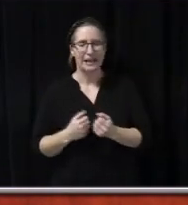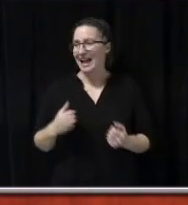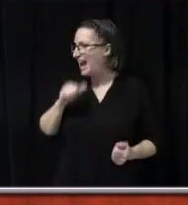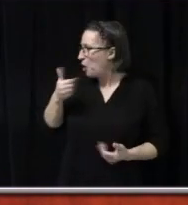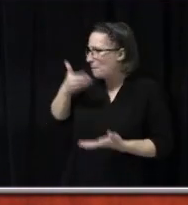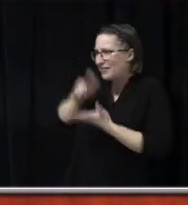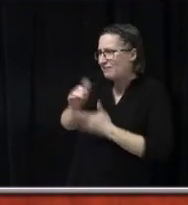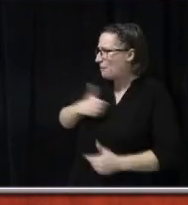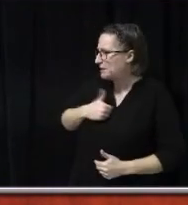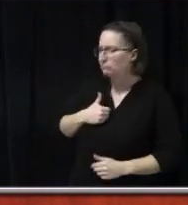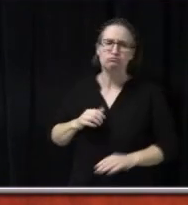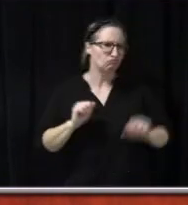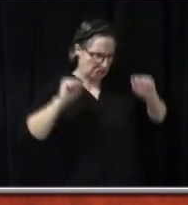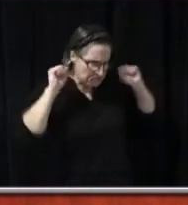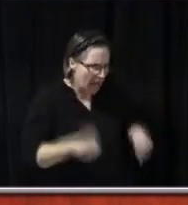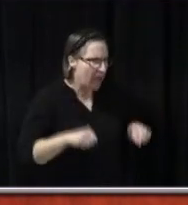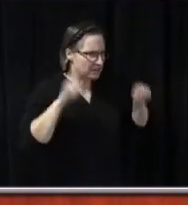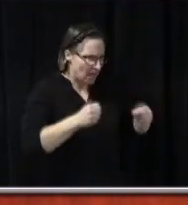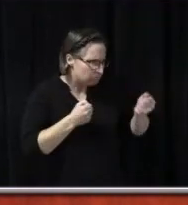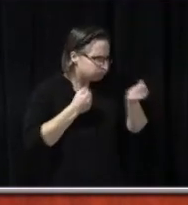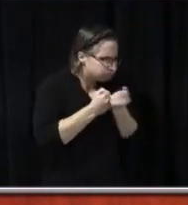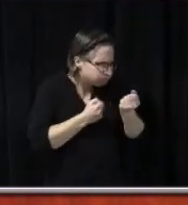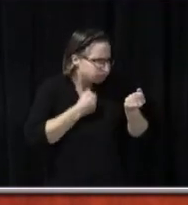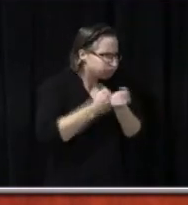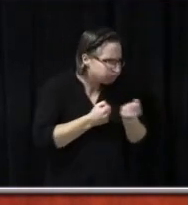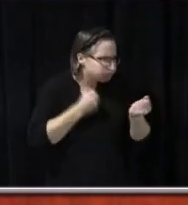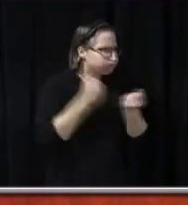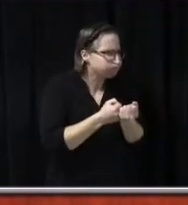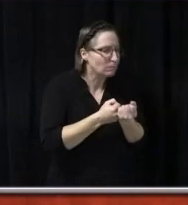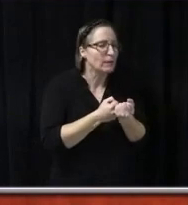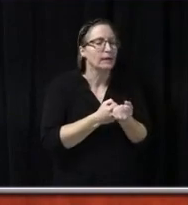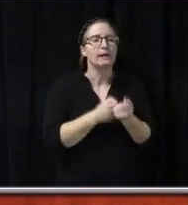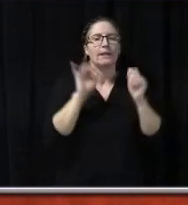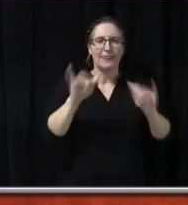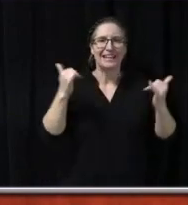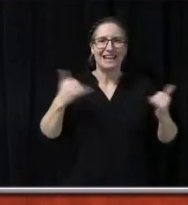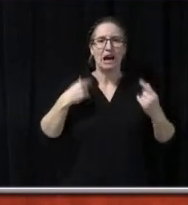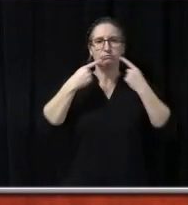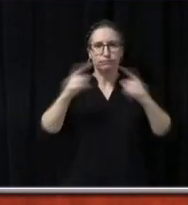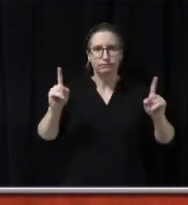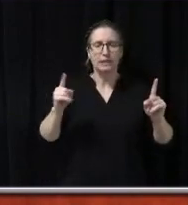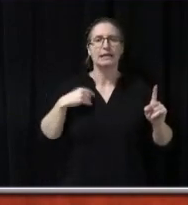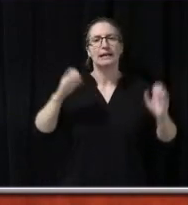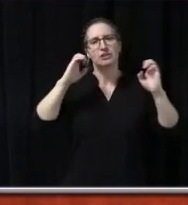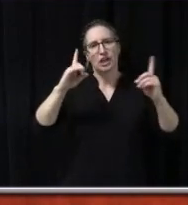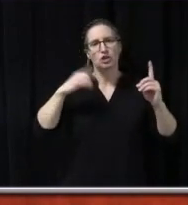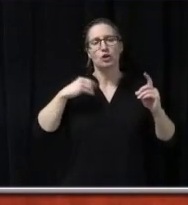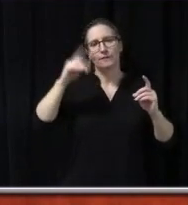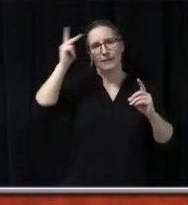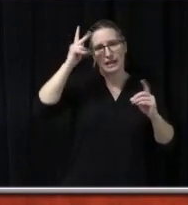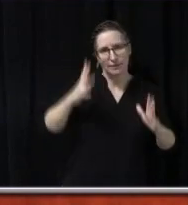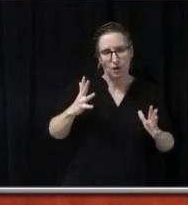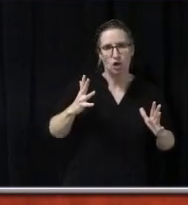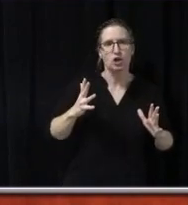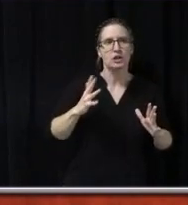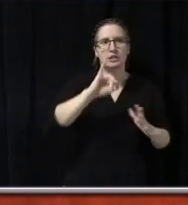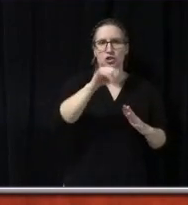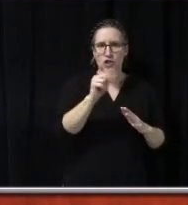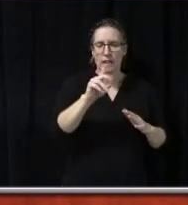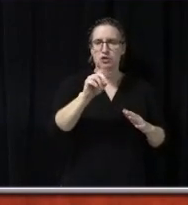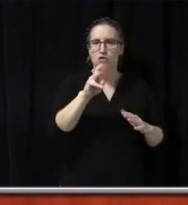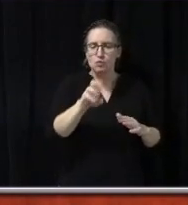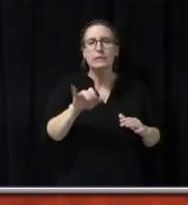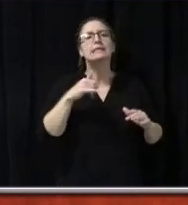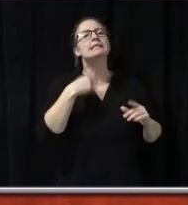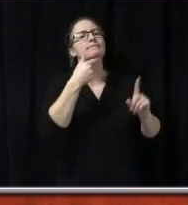believe it myself. This journey echoes the sentiments of the renowned educational philosopher John Dewey, who once